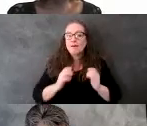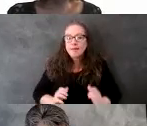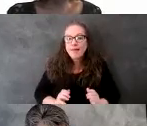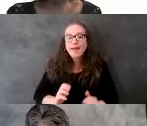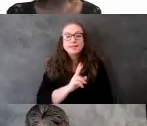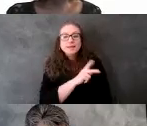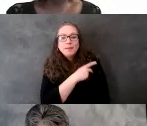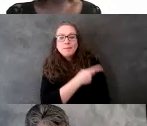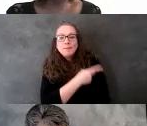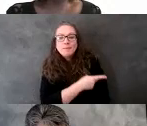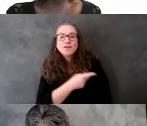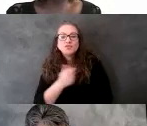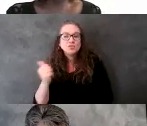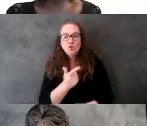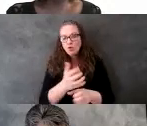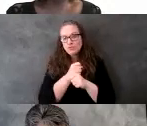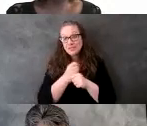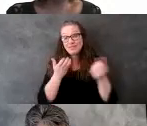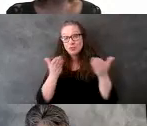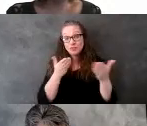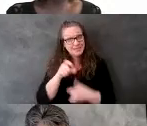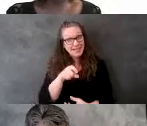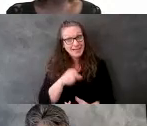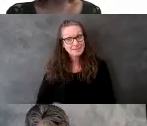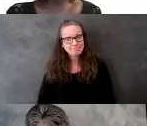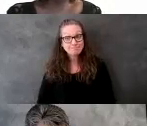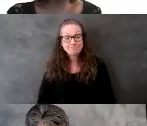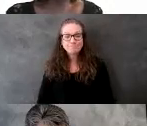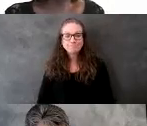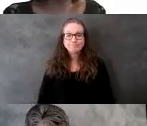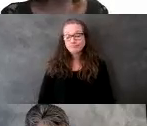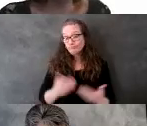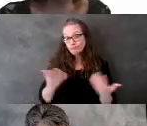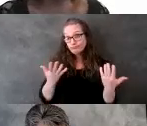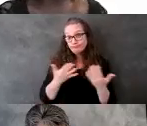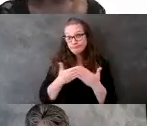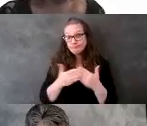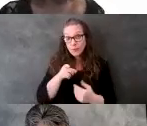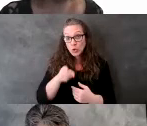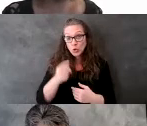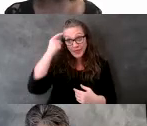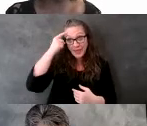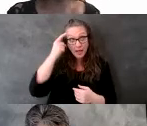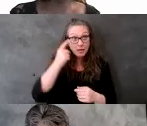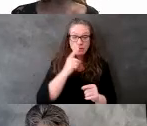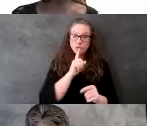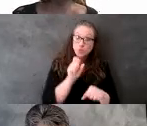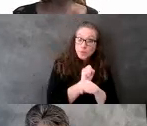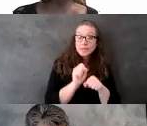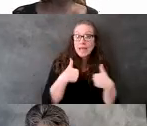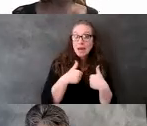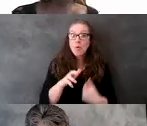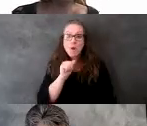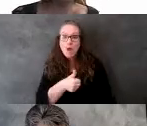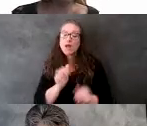the services that they came for. So whether or not you think that the animal is a bona fide service animal, please do